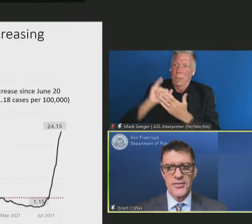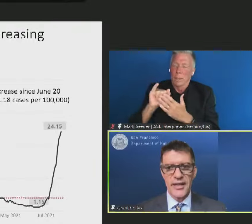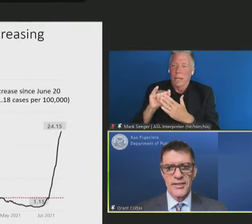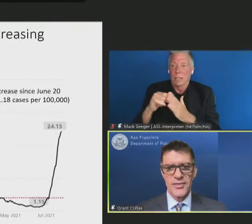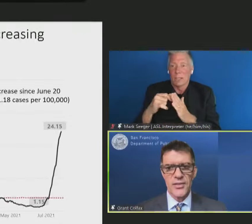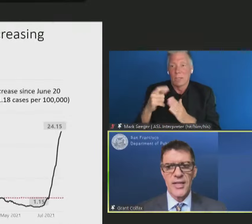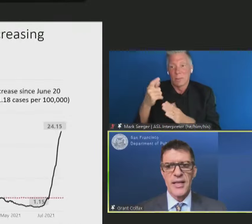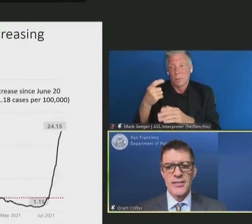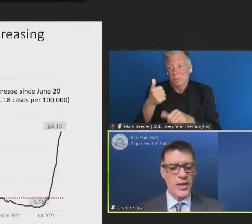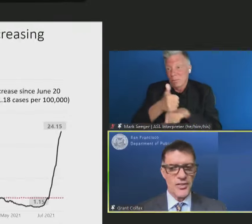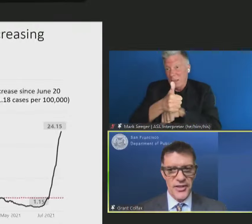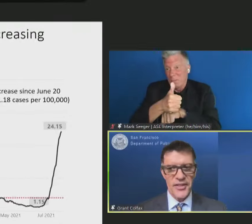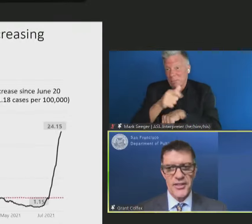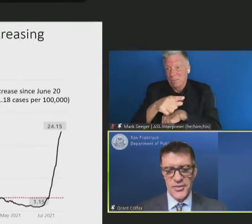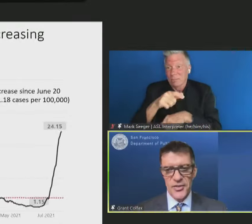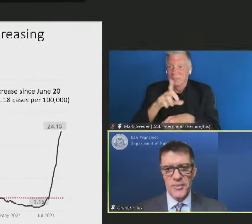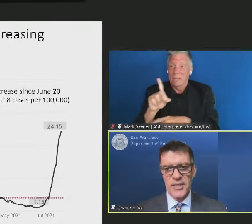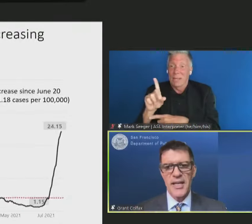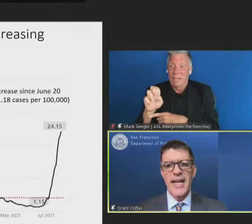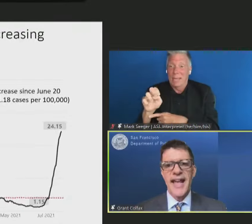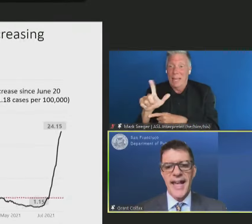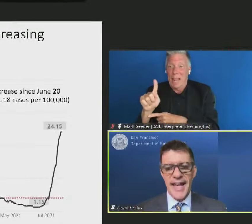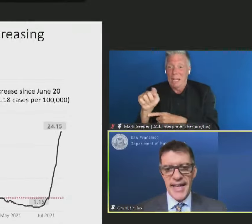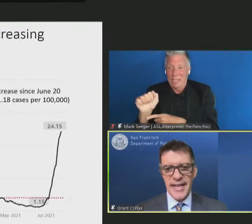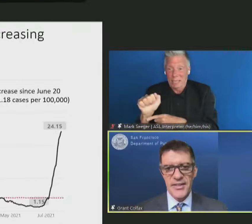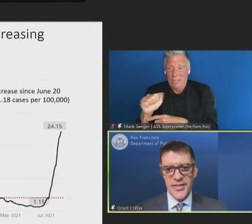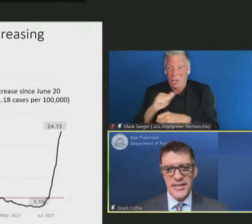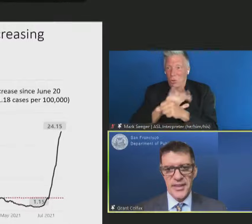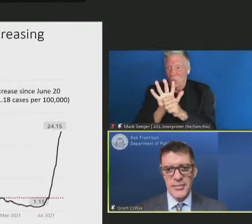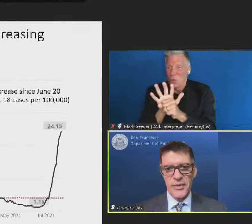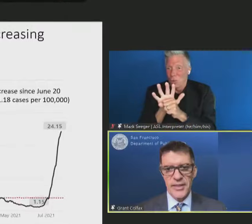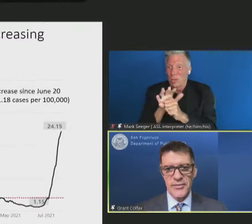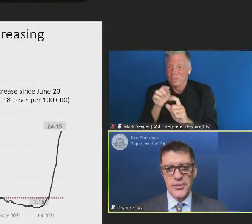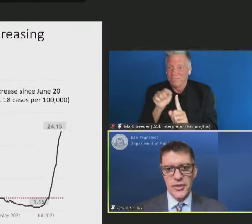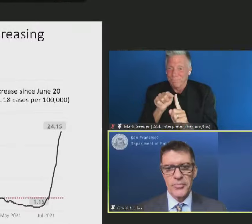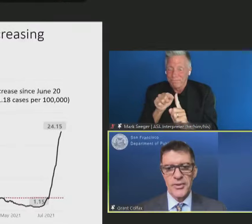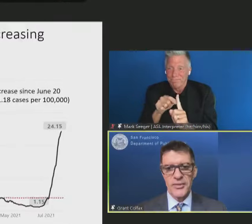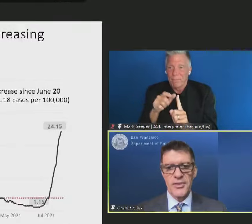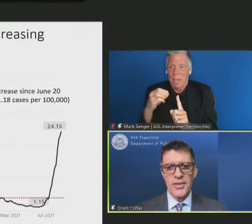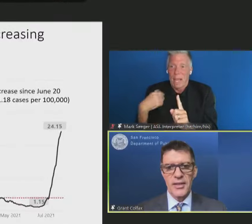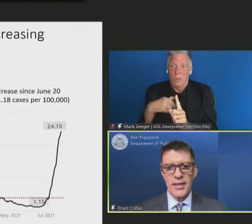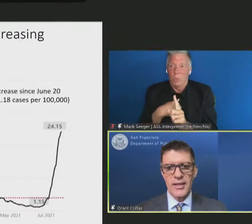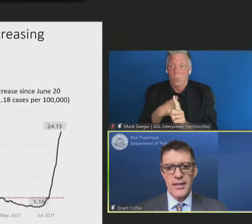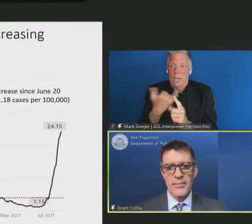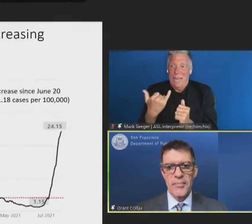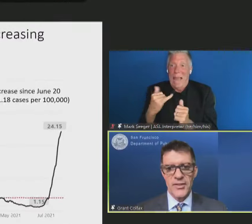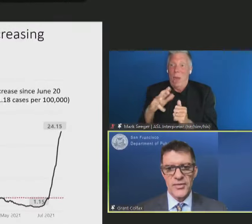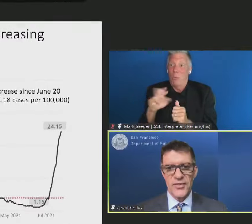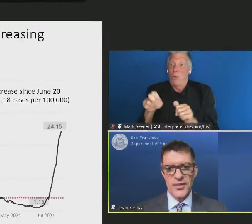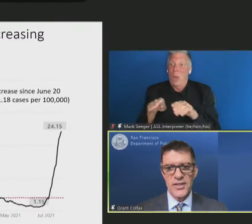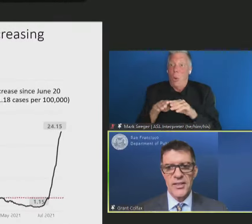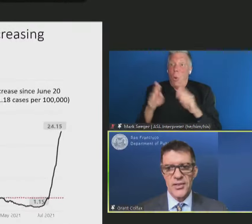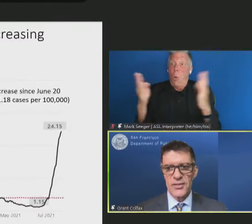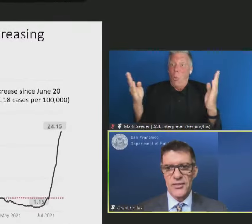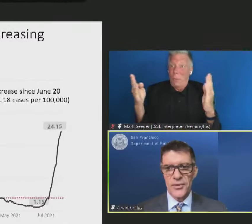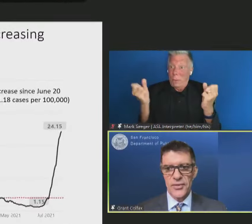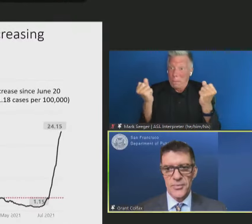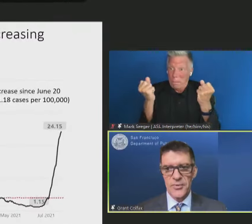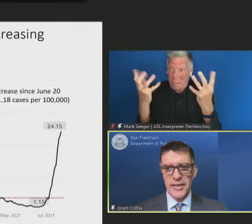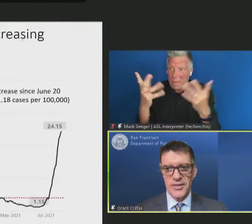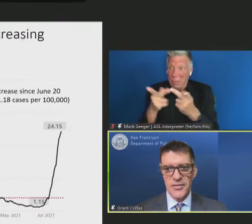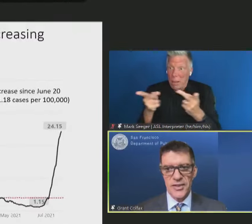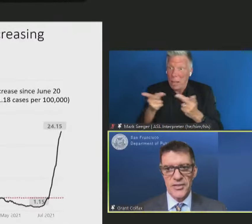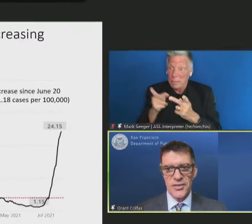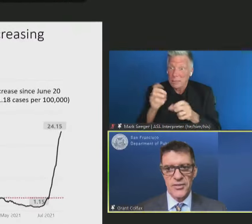Delta variant, and the fact that we have reopened much of the city, so therefore there's